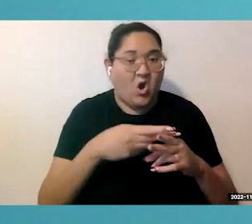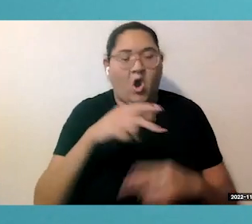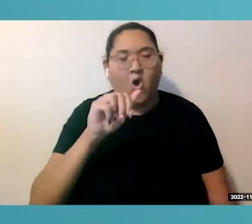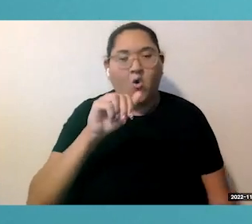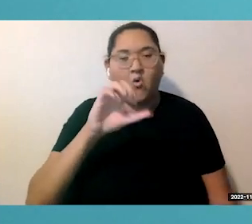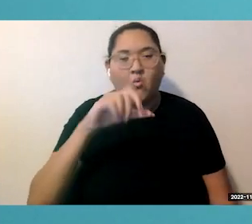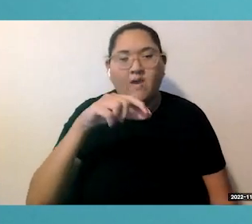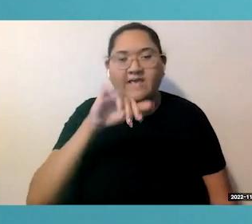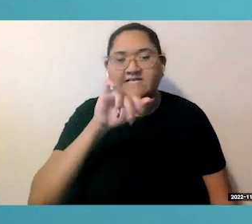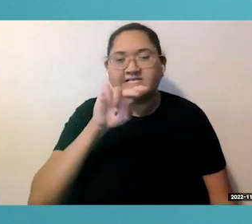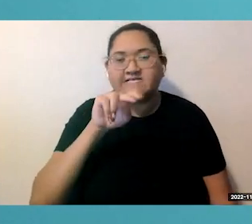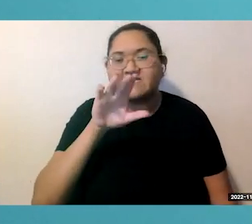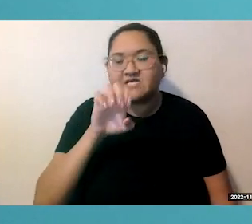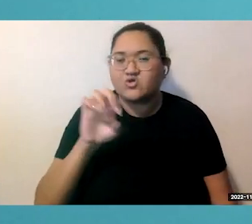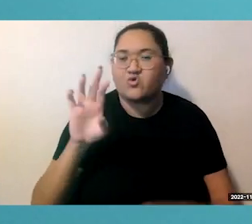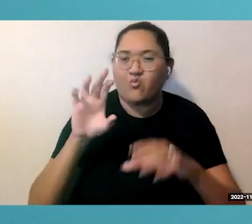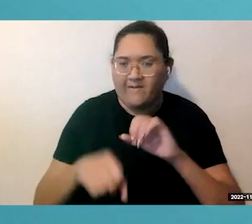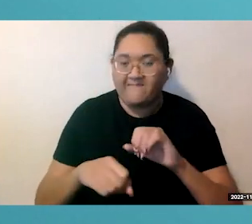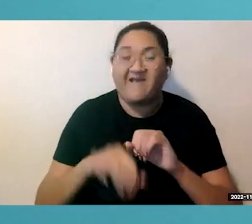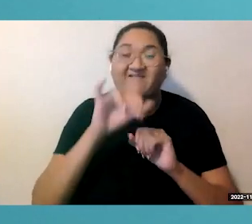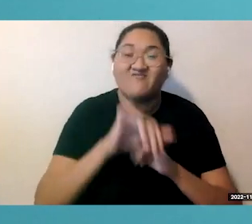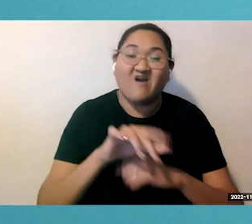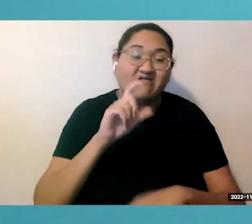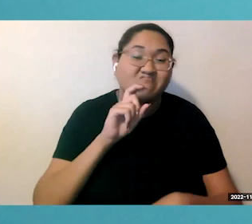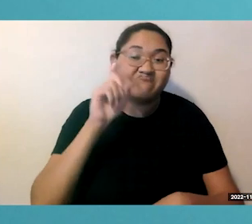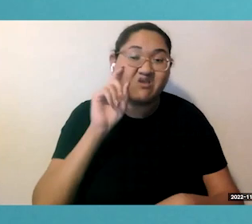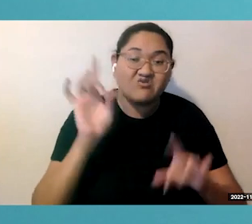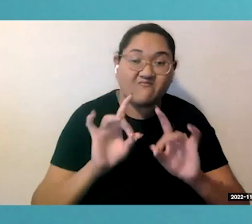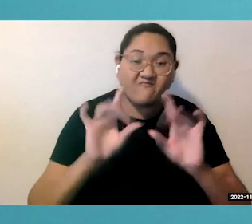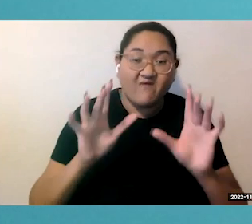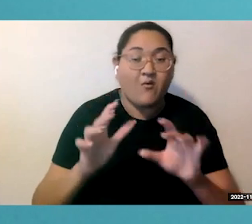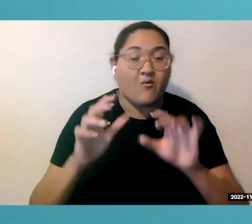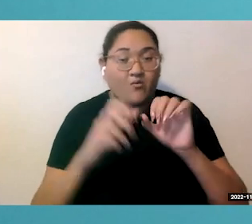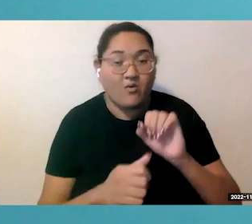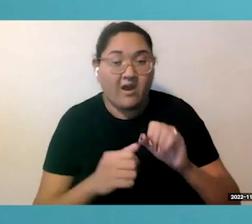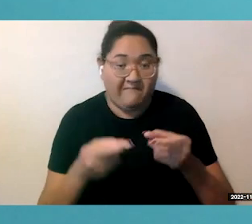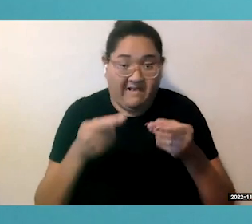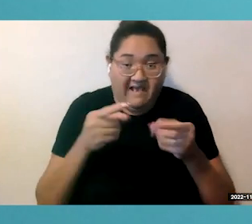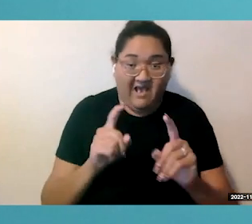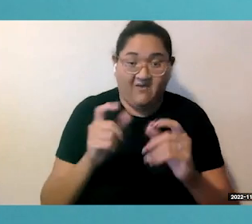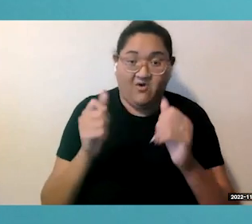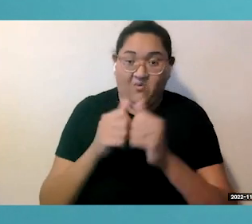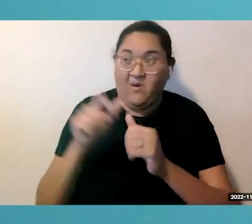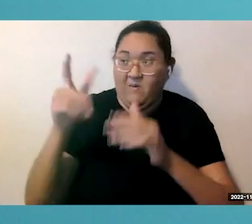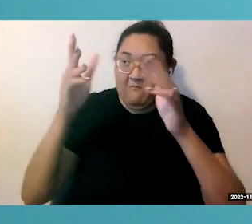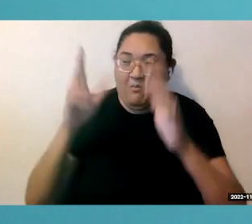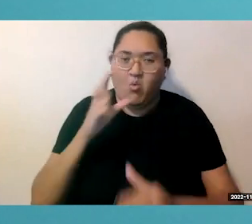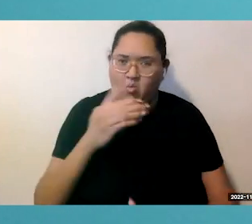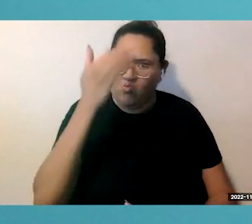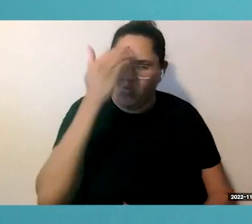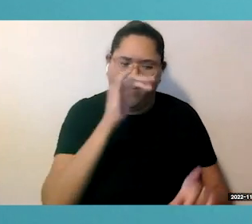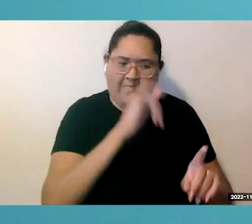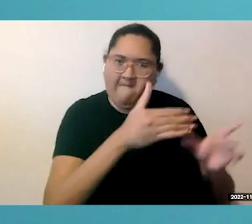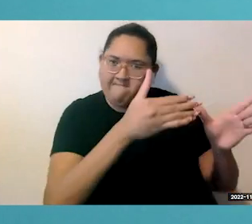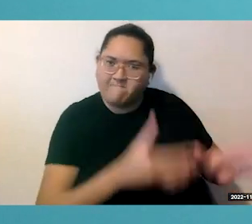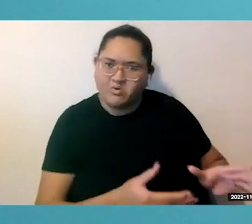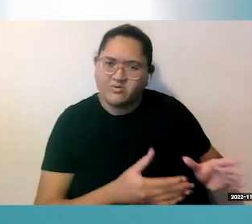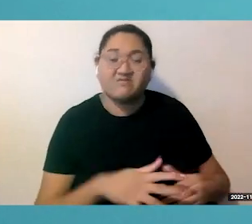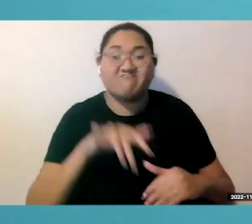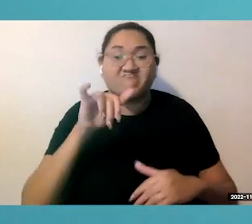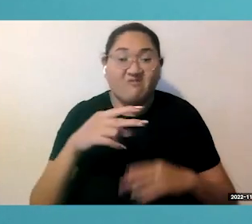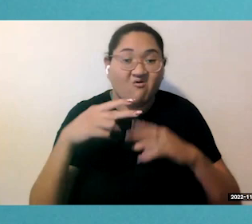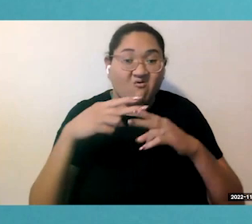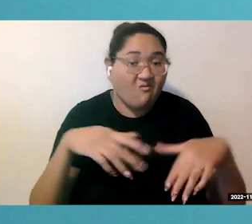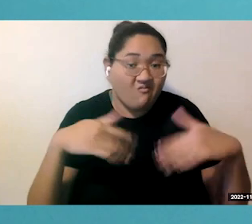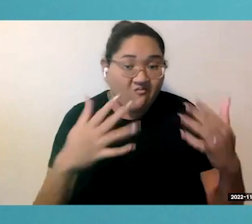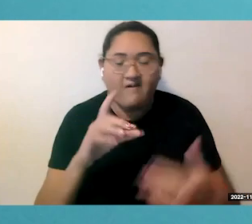is called acquaintance rape. Acquaintance rape is sexual violence or rape committed by a person known to the victim.